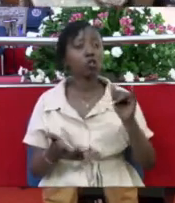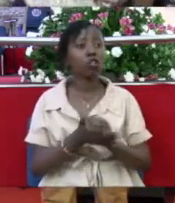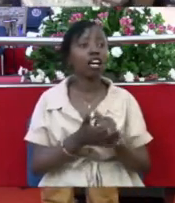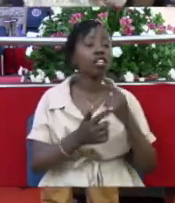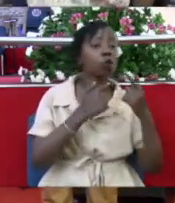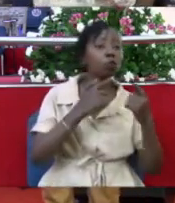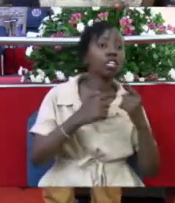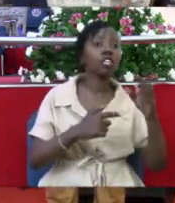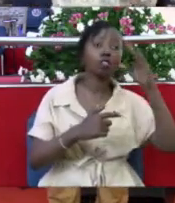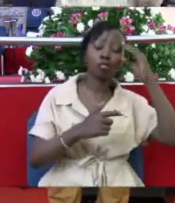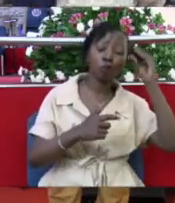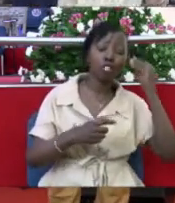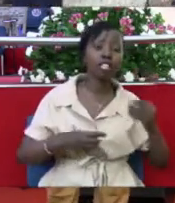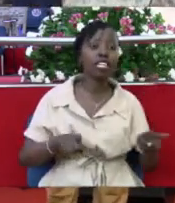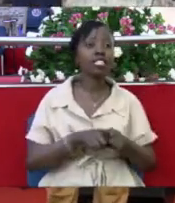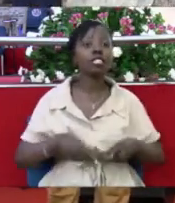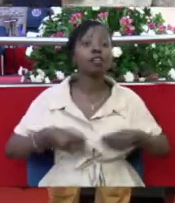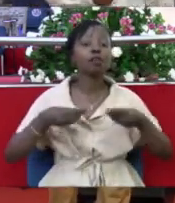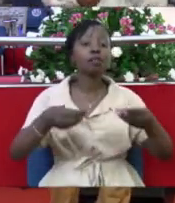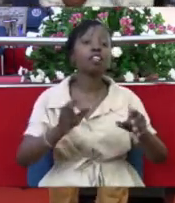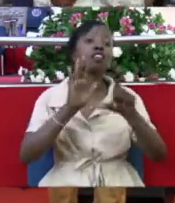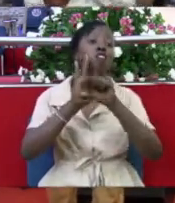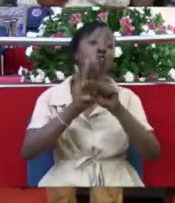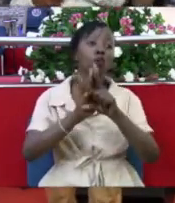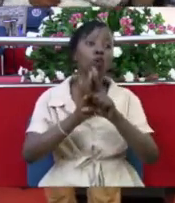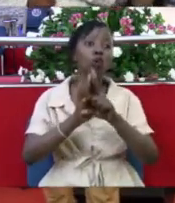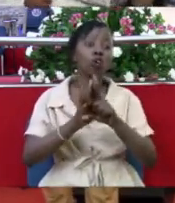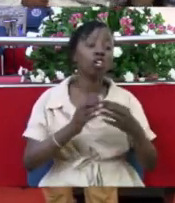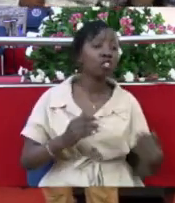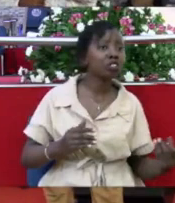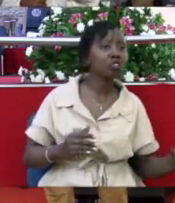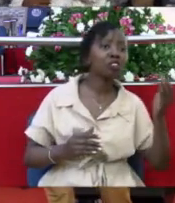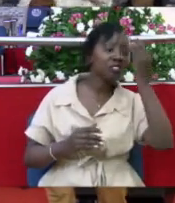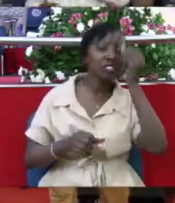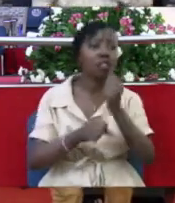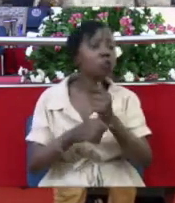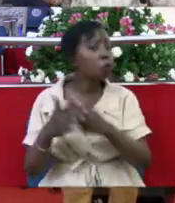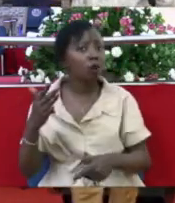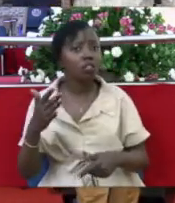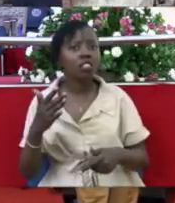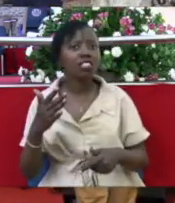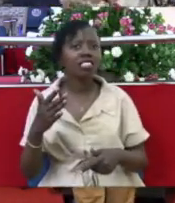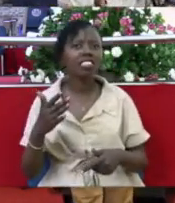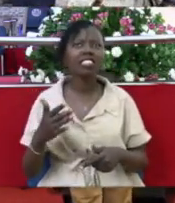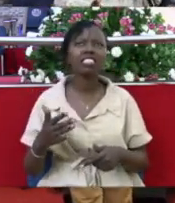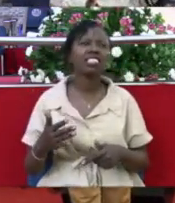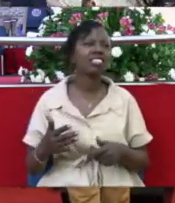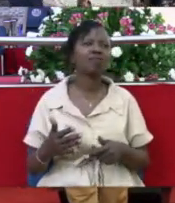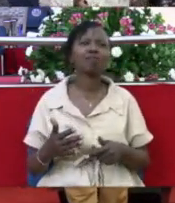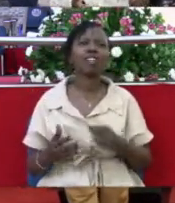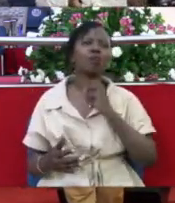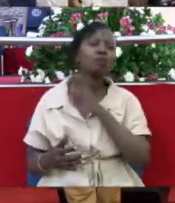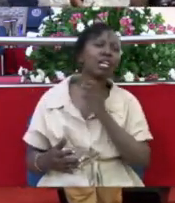the law. Ili kwamba amnenee na kumpatia sheria. What do they do? Wafanya nini wa Israel? When they are impatient and the stubbornness begins